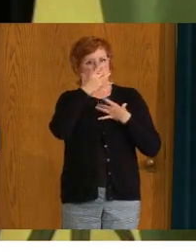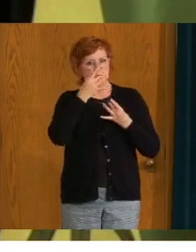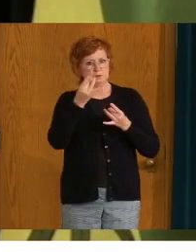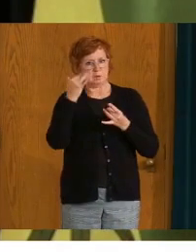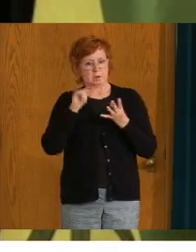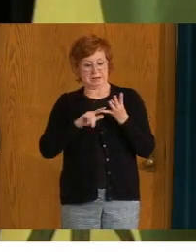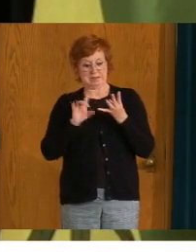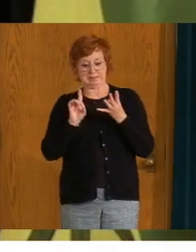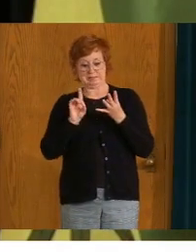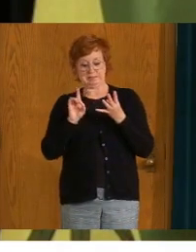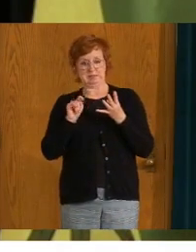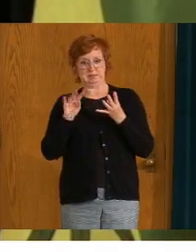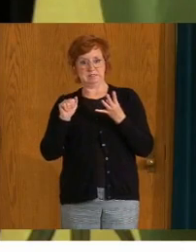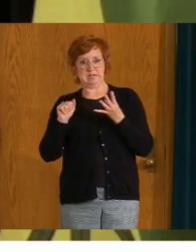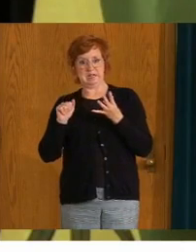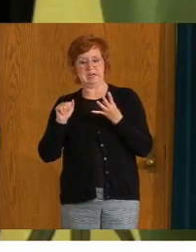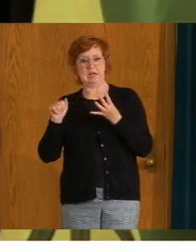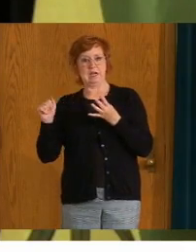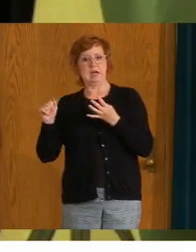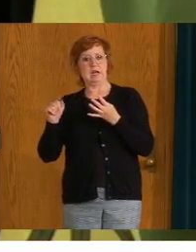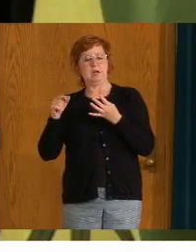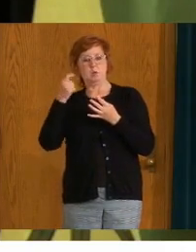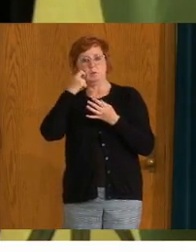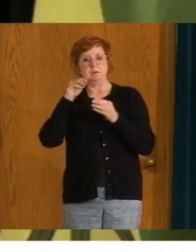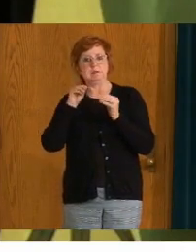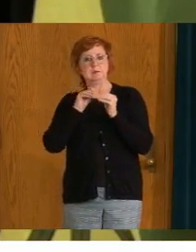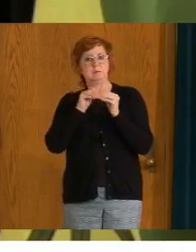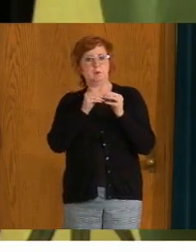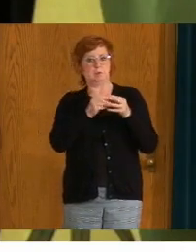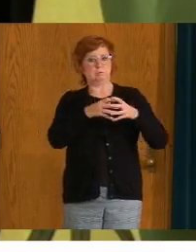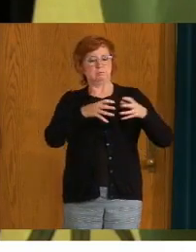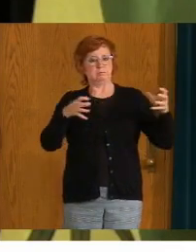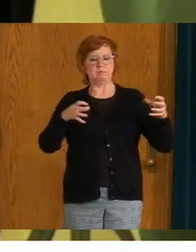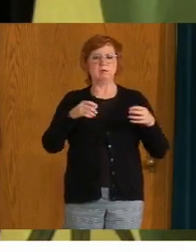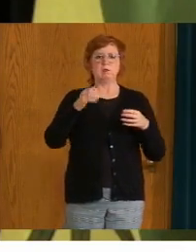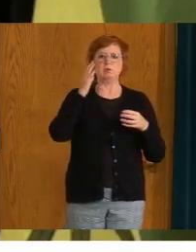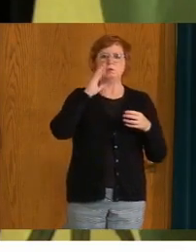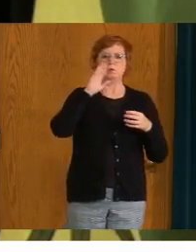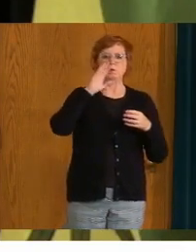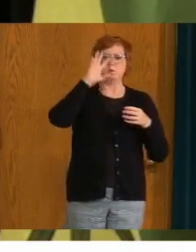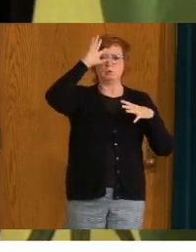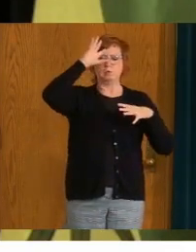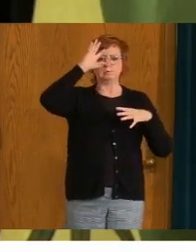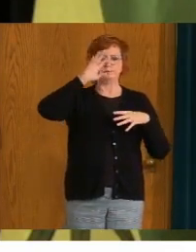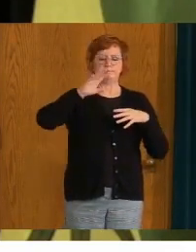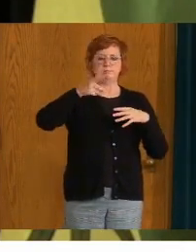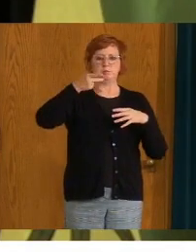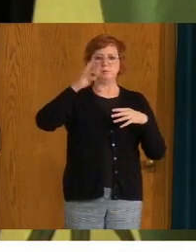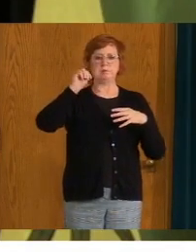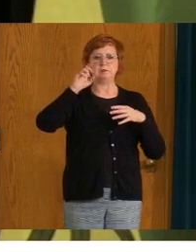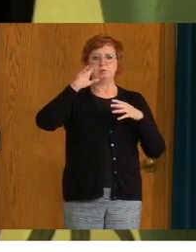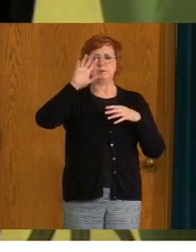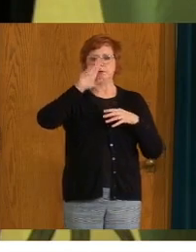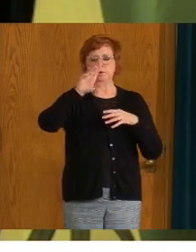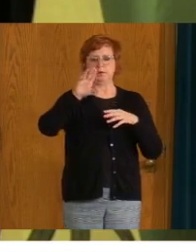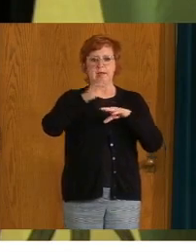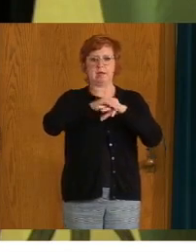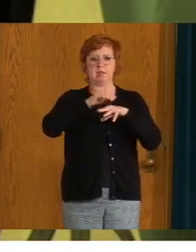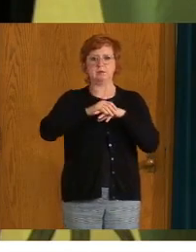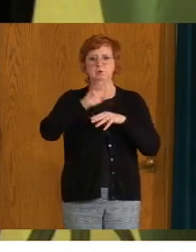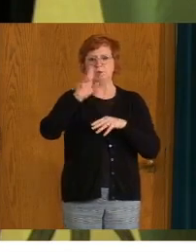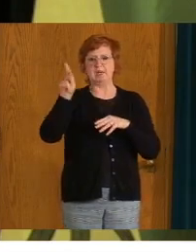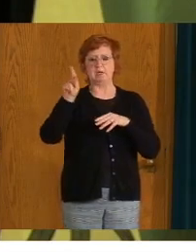We also saw Boris Johnson put a pause into his reopening plan because of the problems that they're having in that country